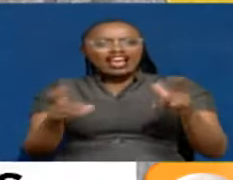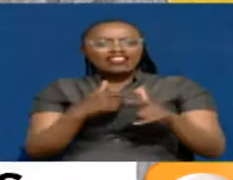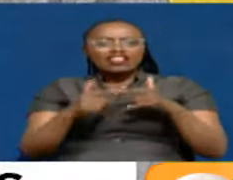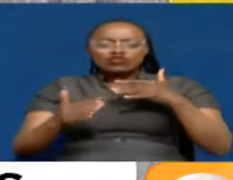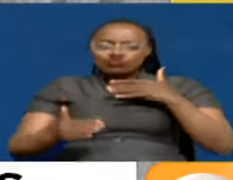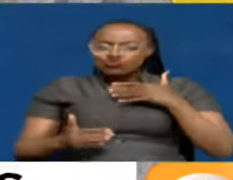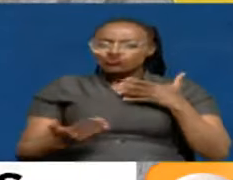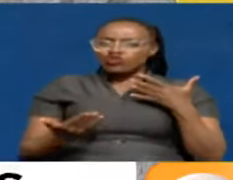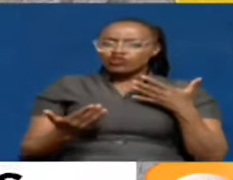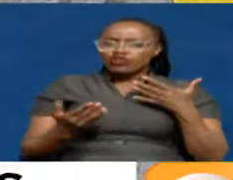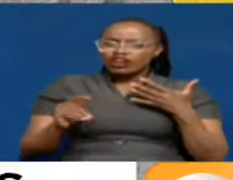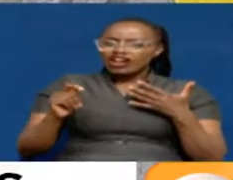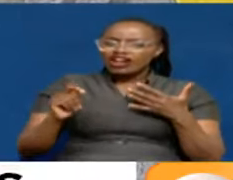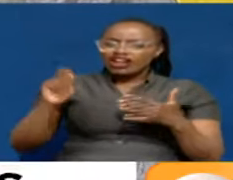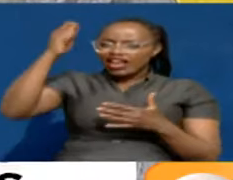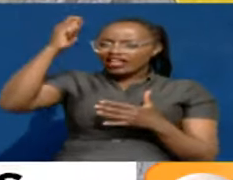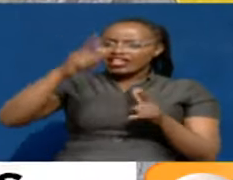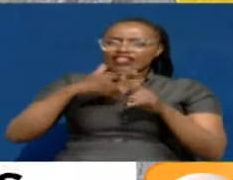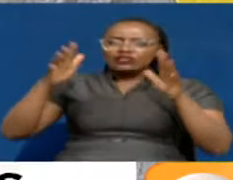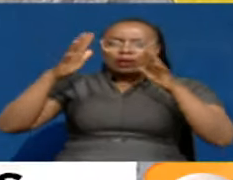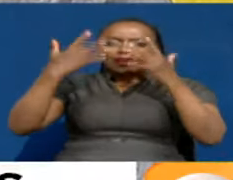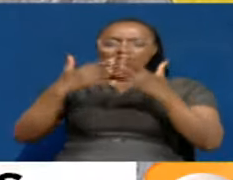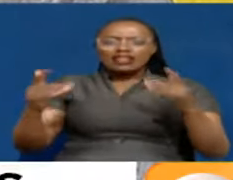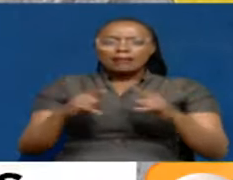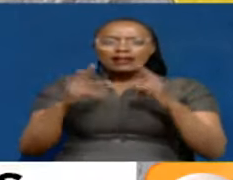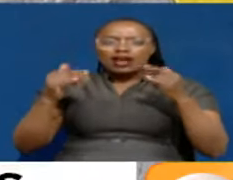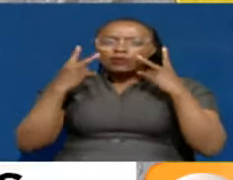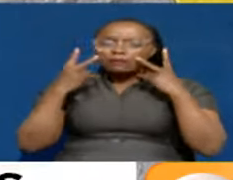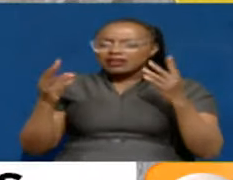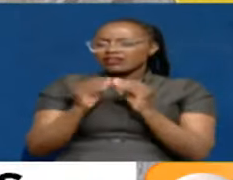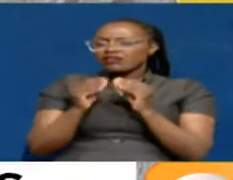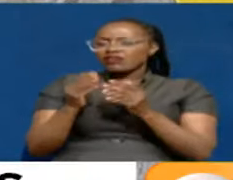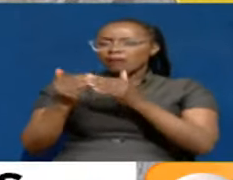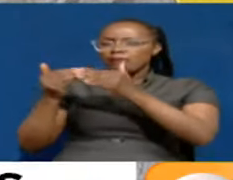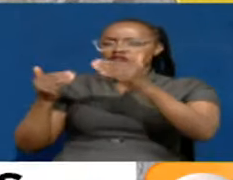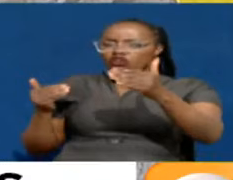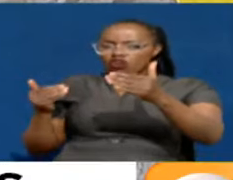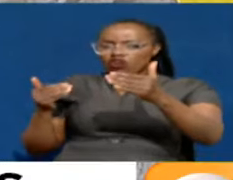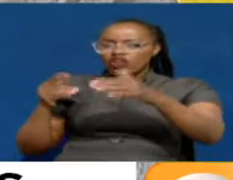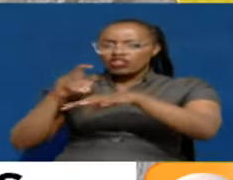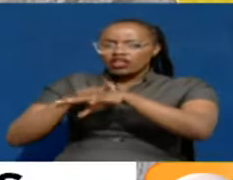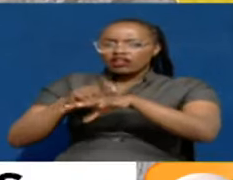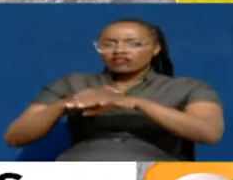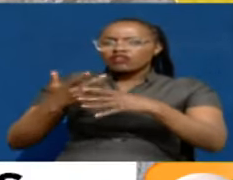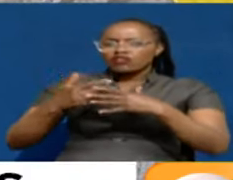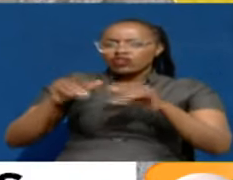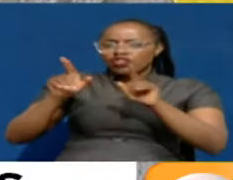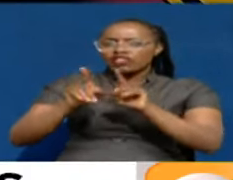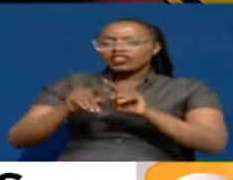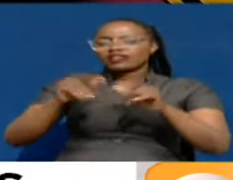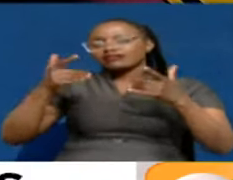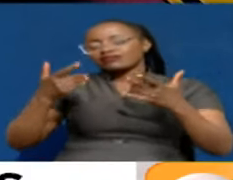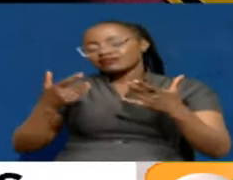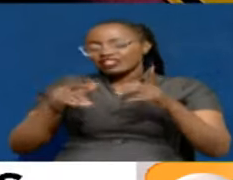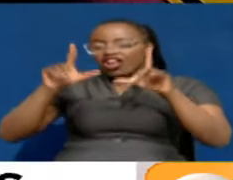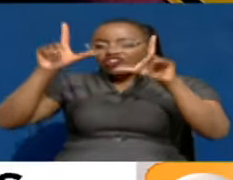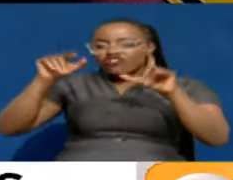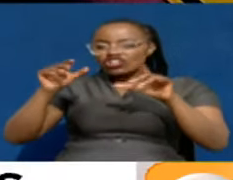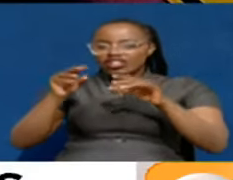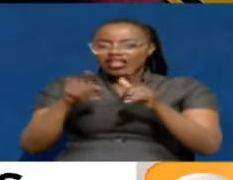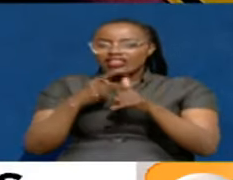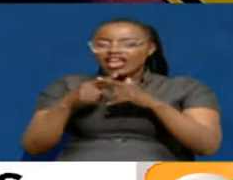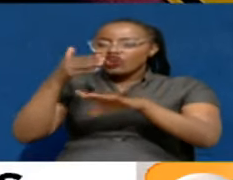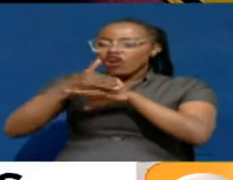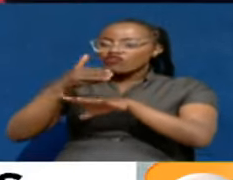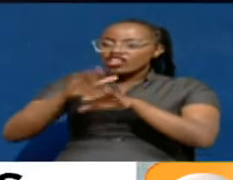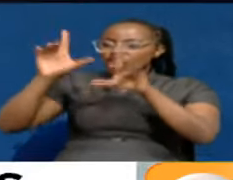Mutukufu Rais, yes. It was a big statement. But you get what you want. Before the era of Photoshop. Photoshop. Yes. Yeah. So, photos